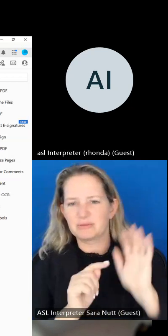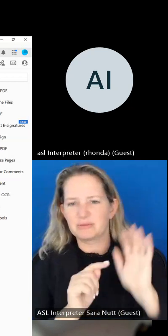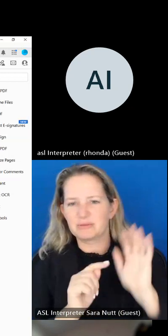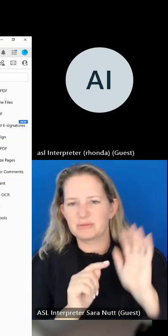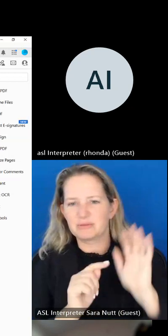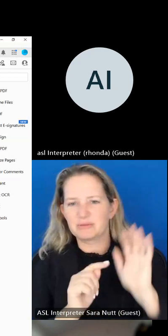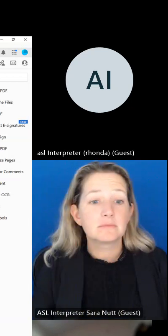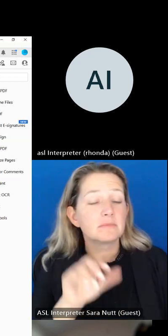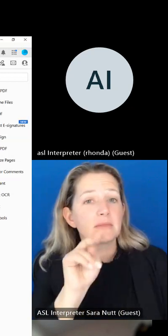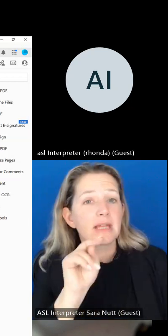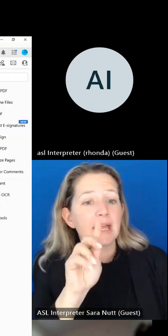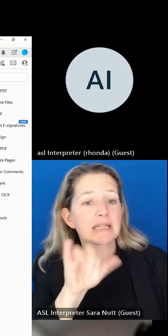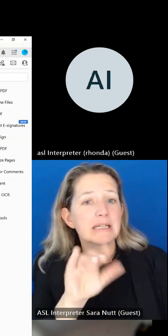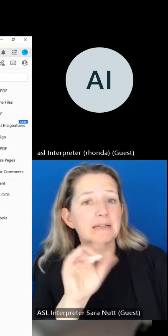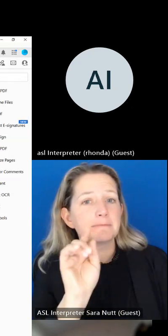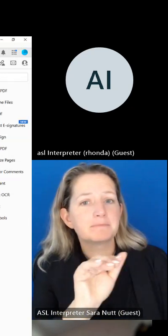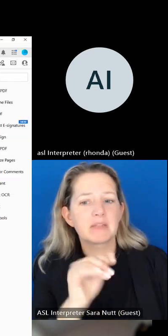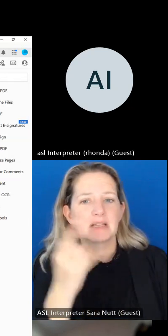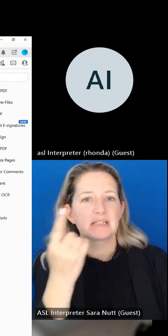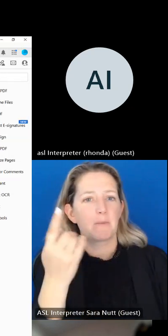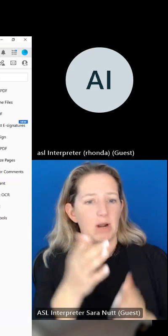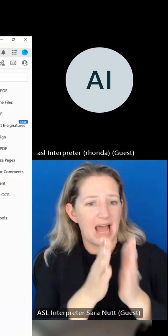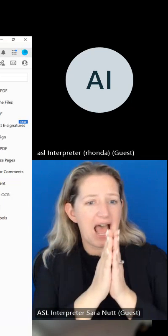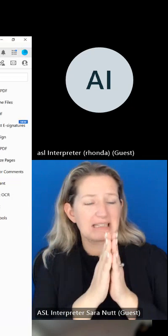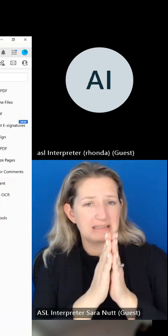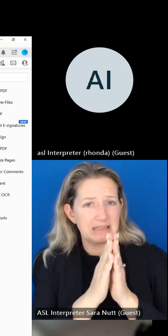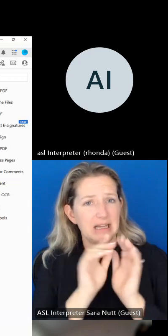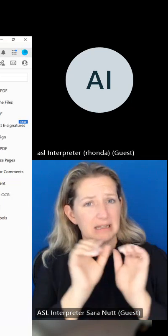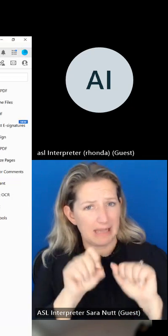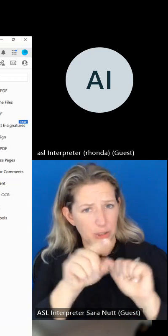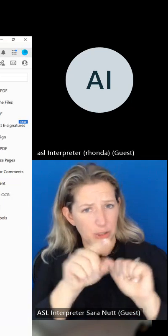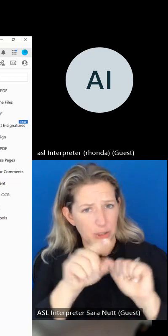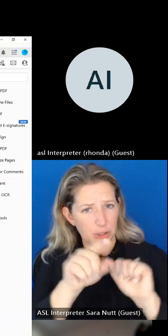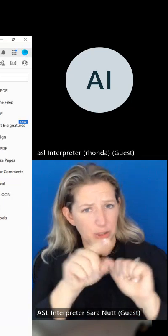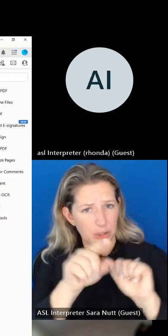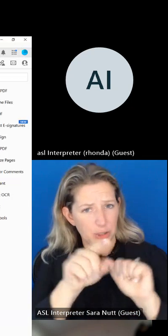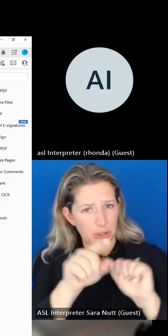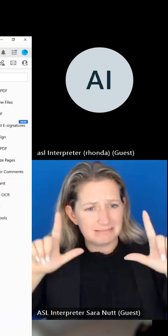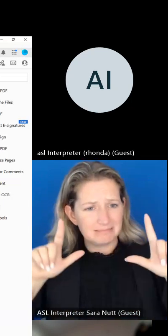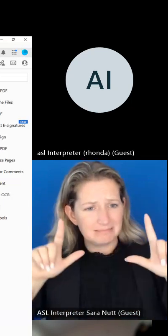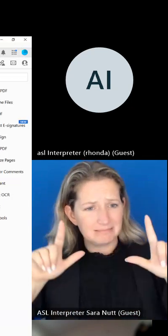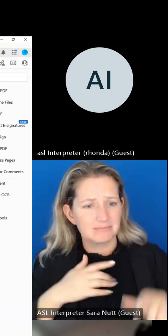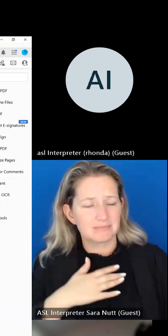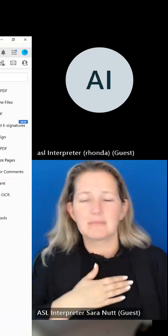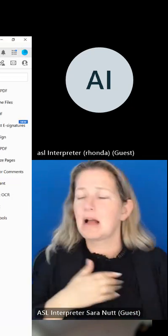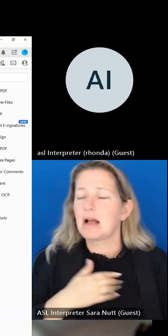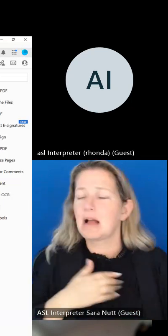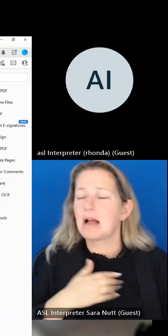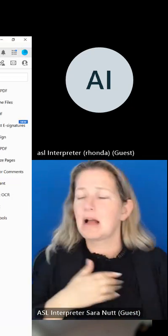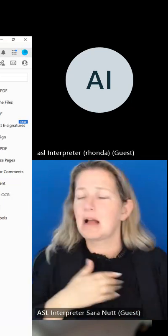Andy, Yeah. somebody asked, are you able to zoom in at all? Oh, let me try.